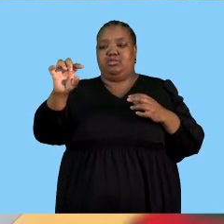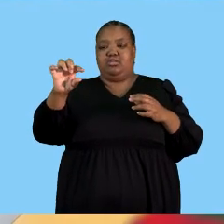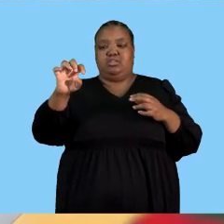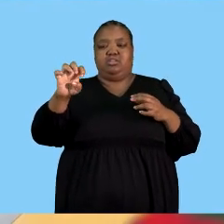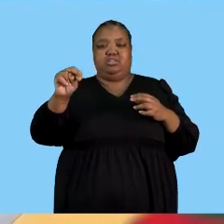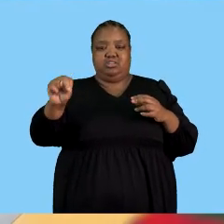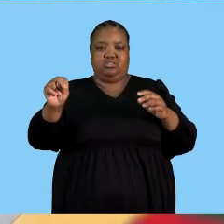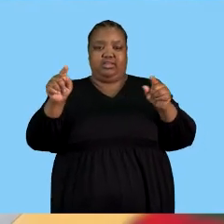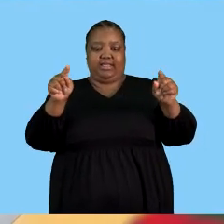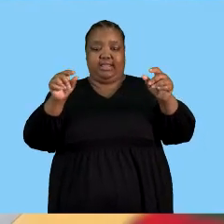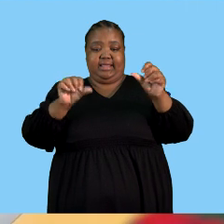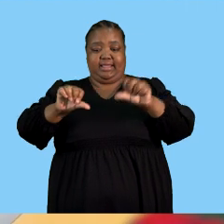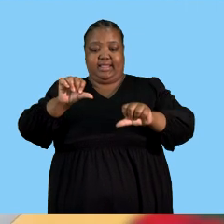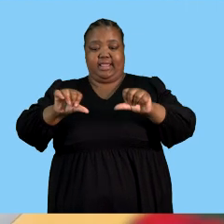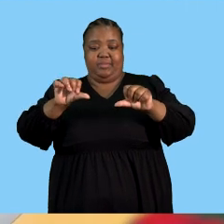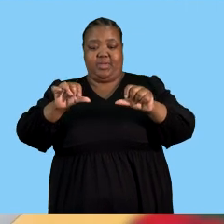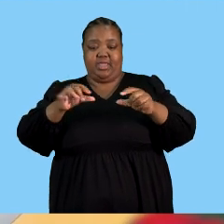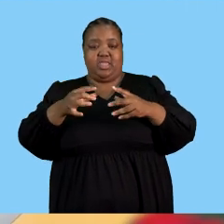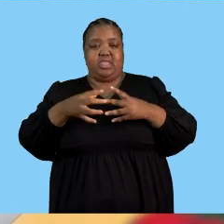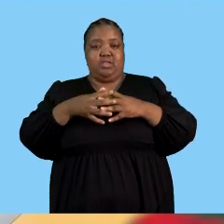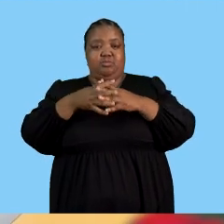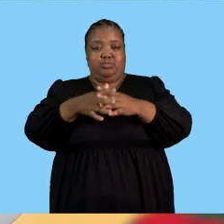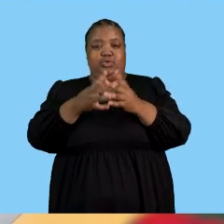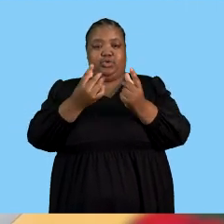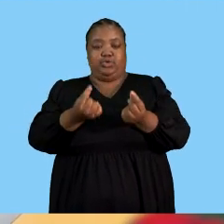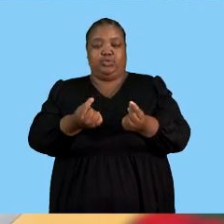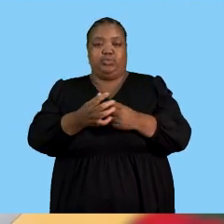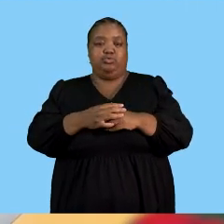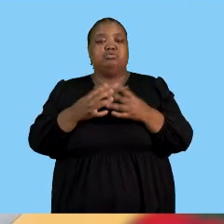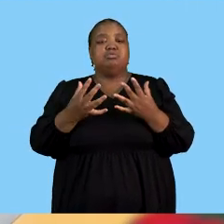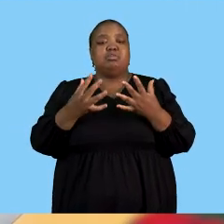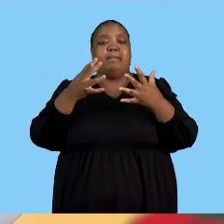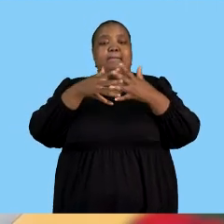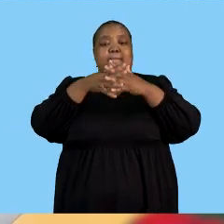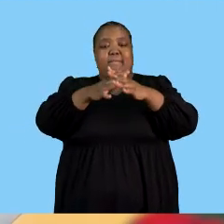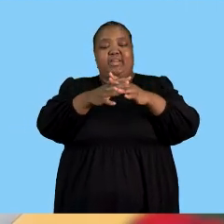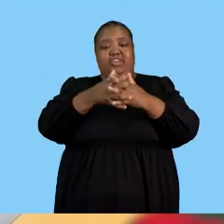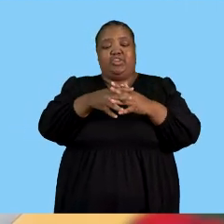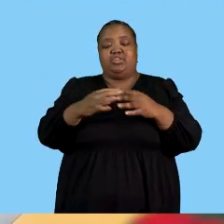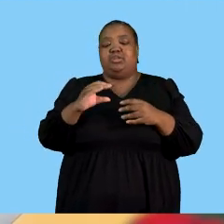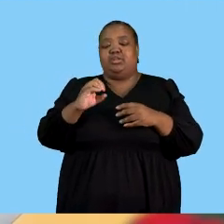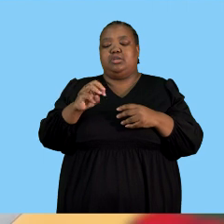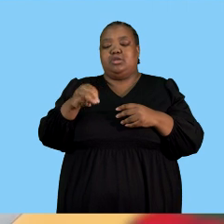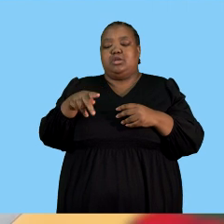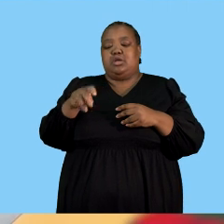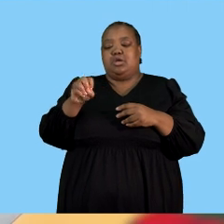some chemical reactions. So that's how mixtures and compounds are different.